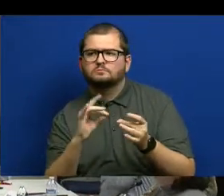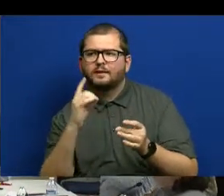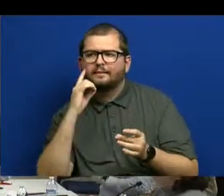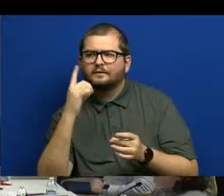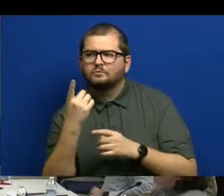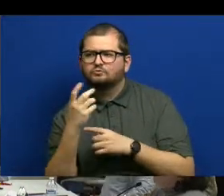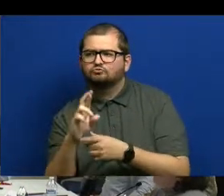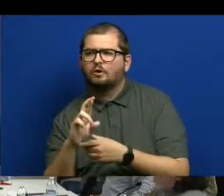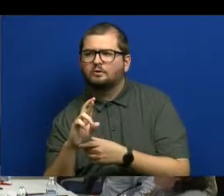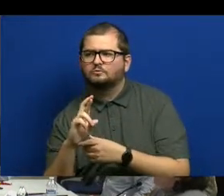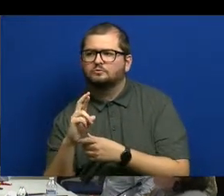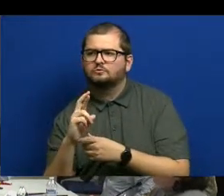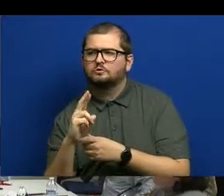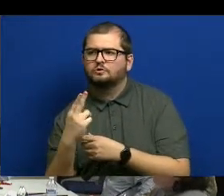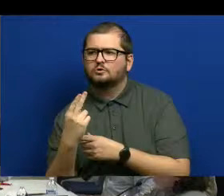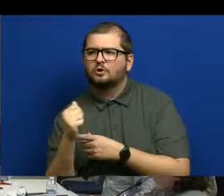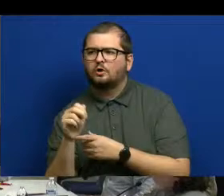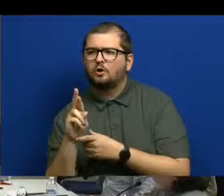Goodstein.